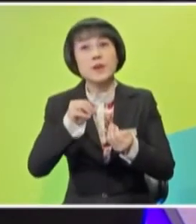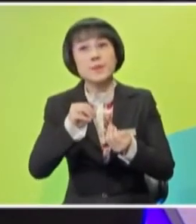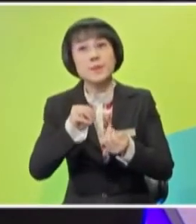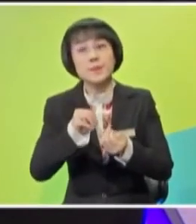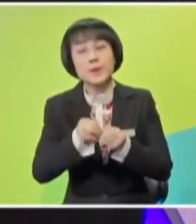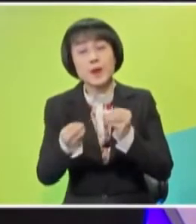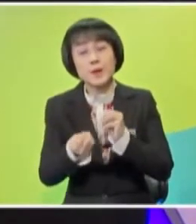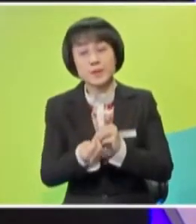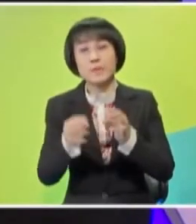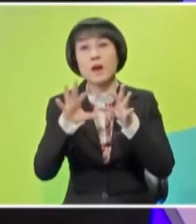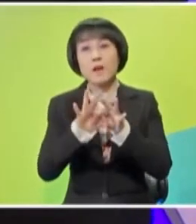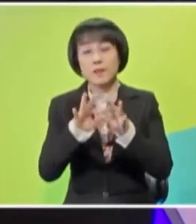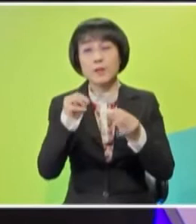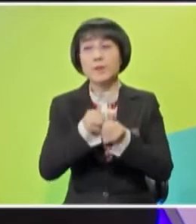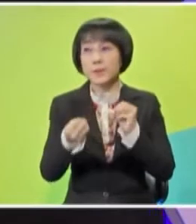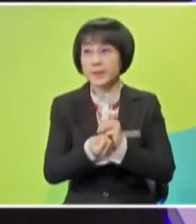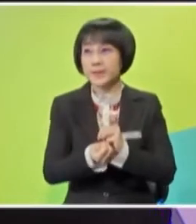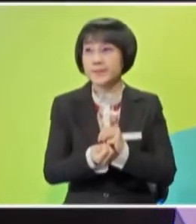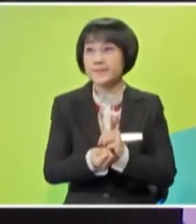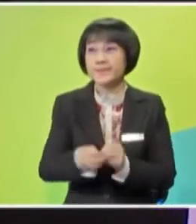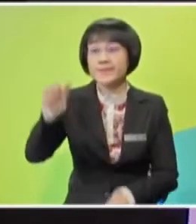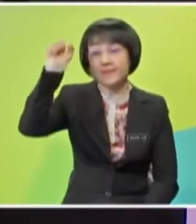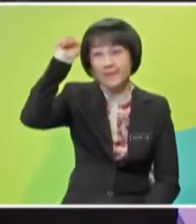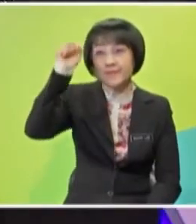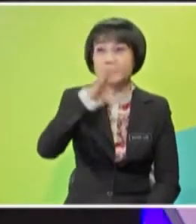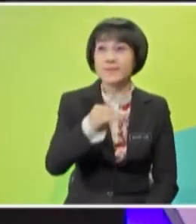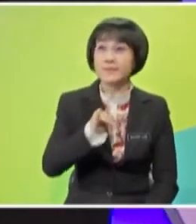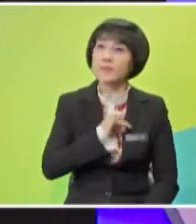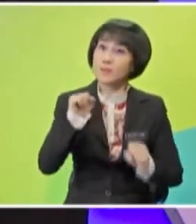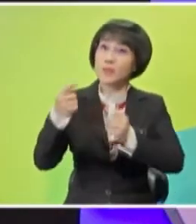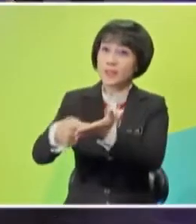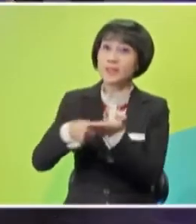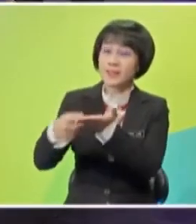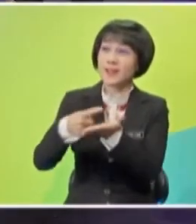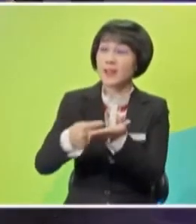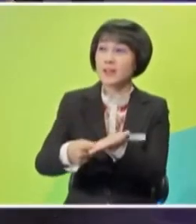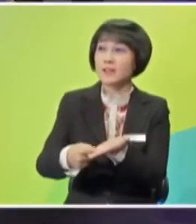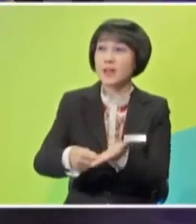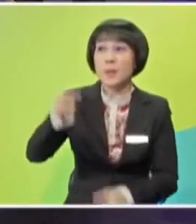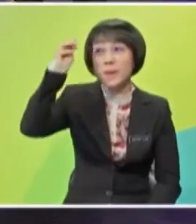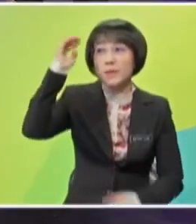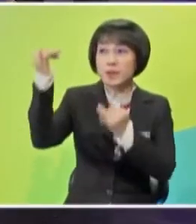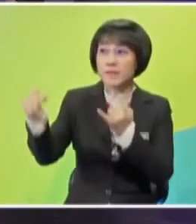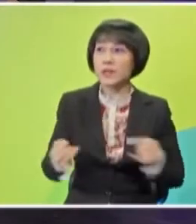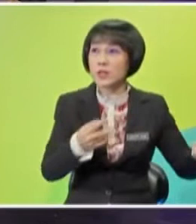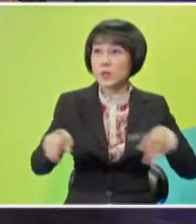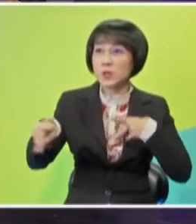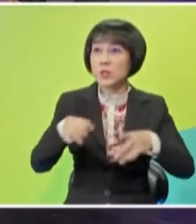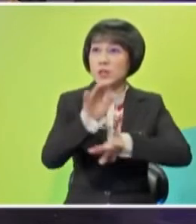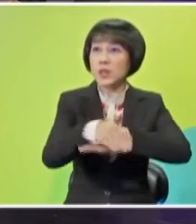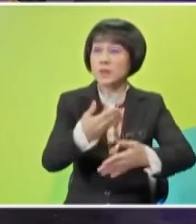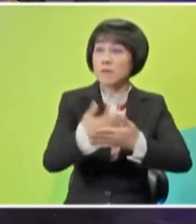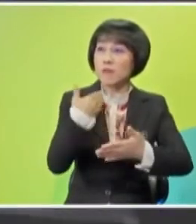the problem again. So Sean and I can also have like a discussion. Yes. Mark has been invited to a party the night before an